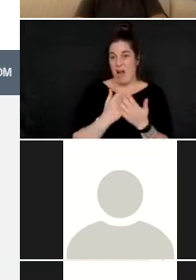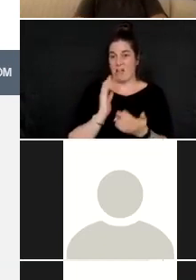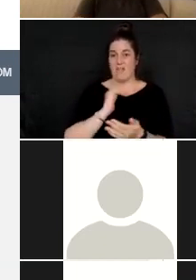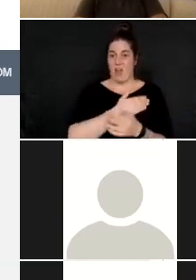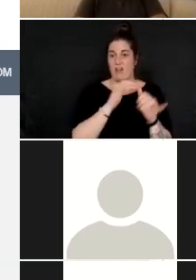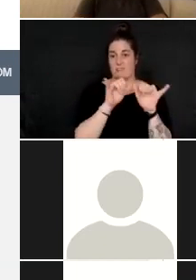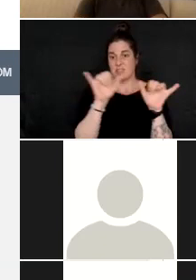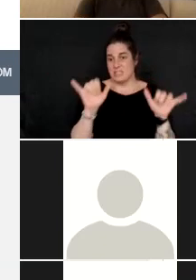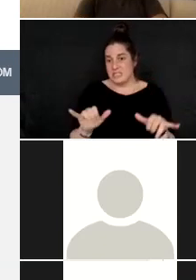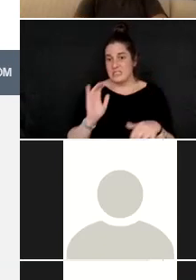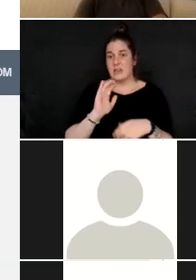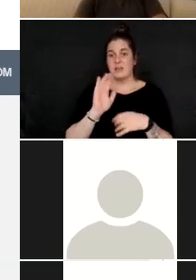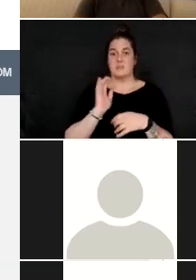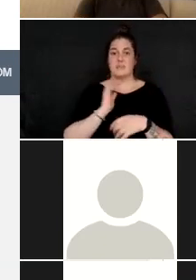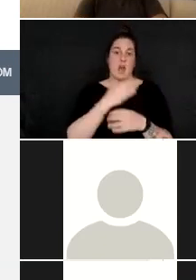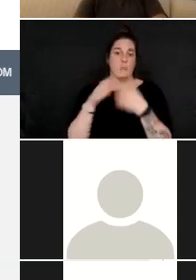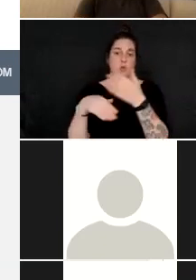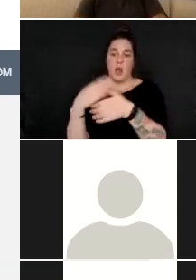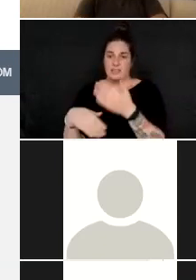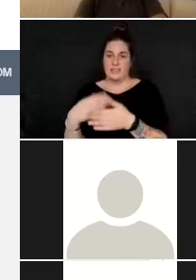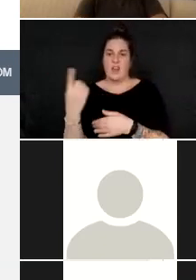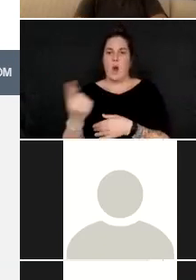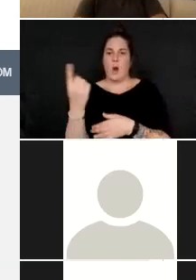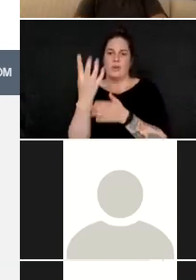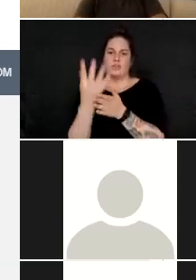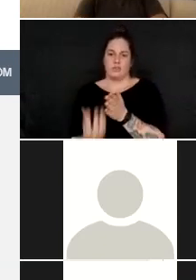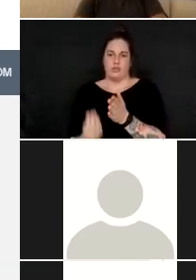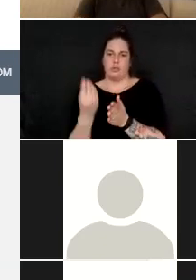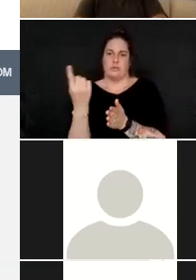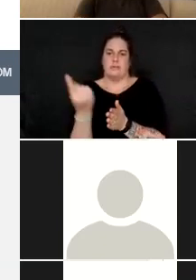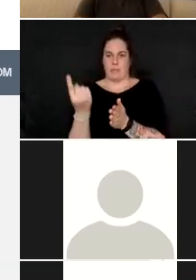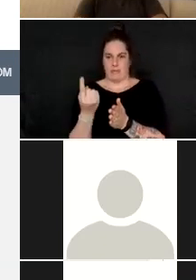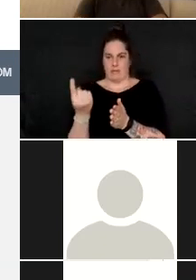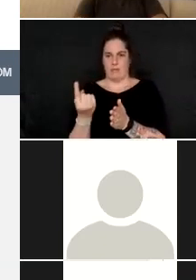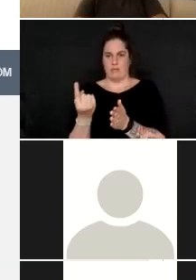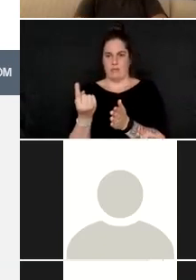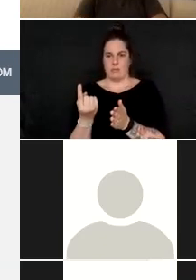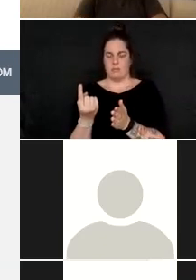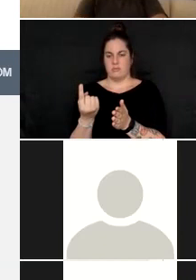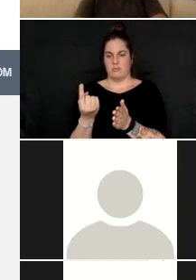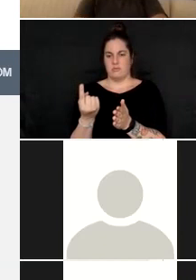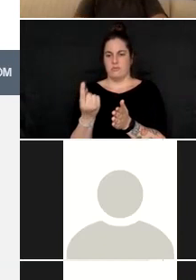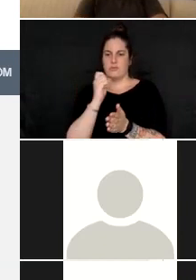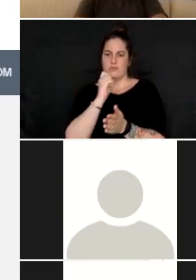And so, you know, there's nothing that is 100% efficient in the real world.